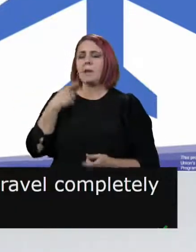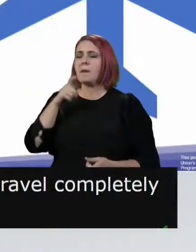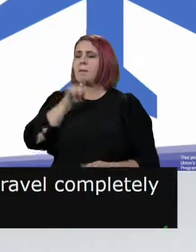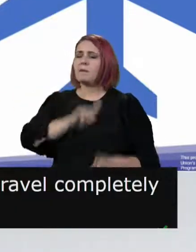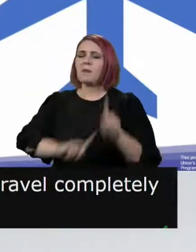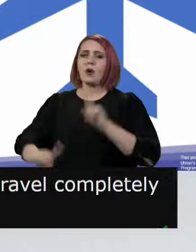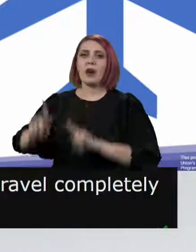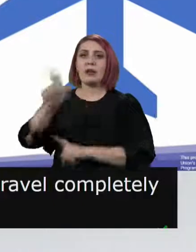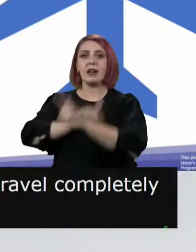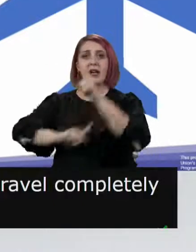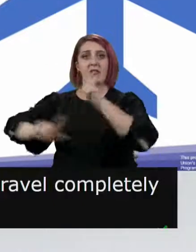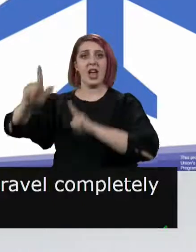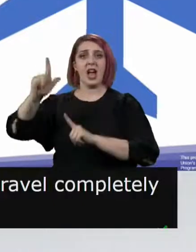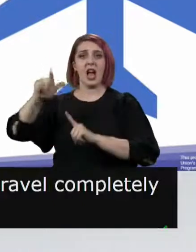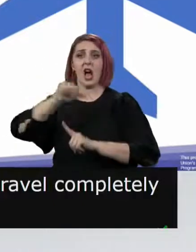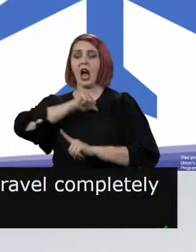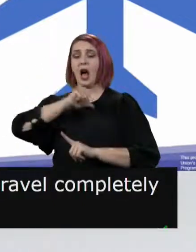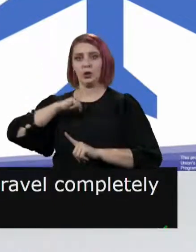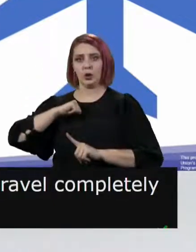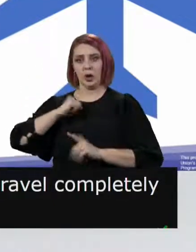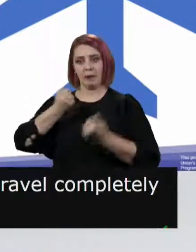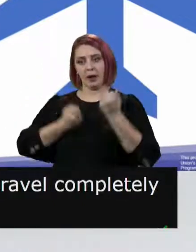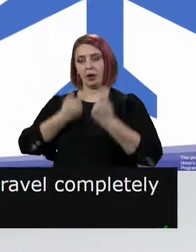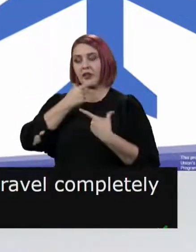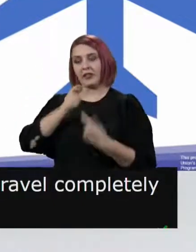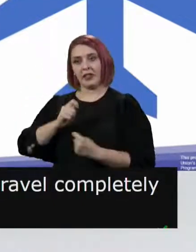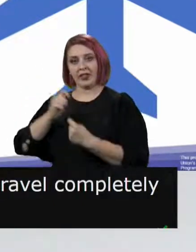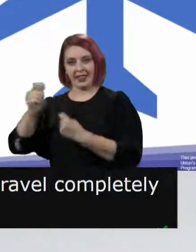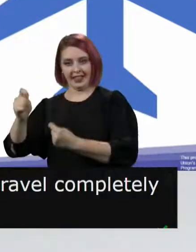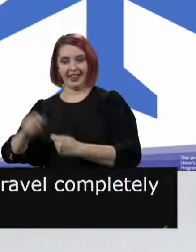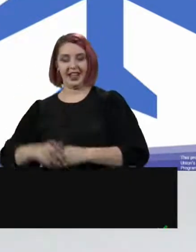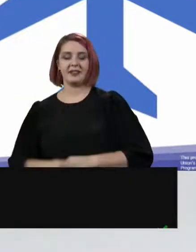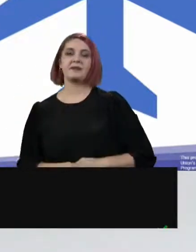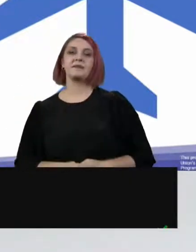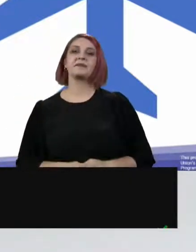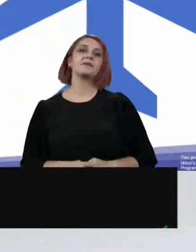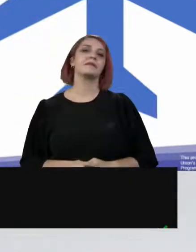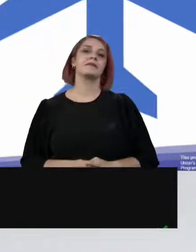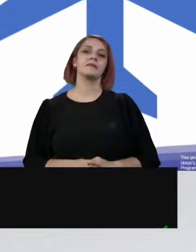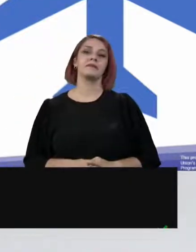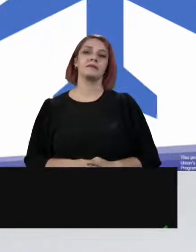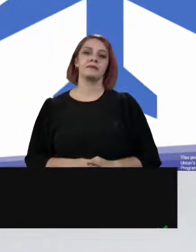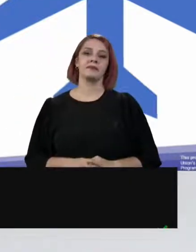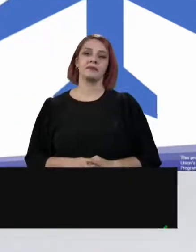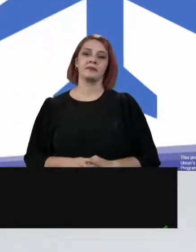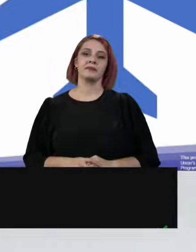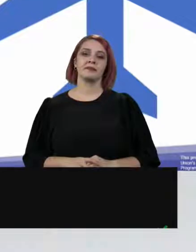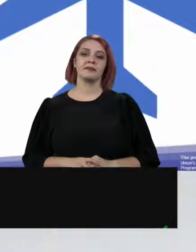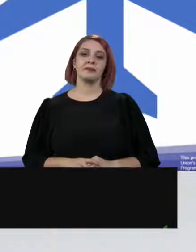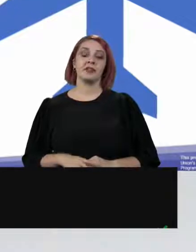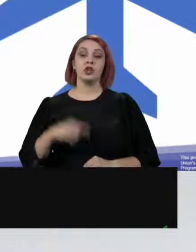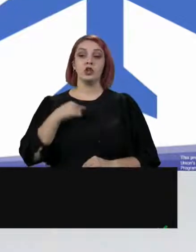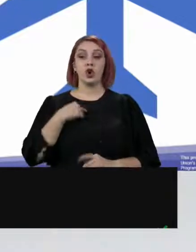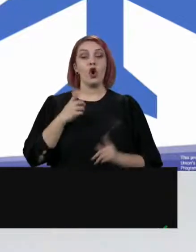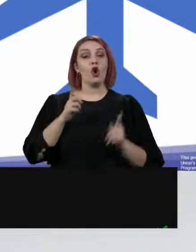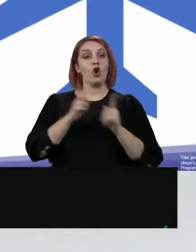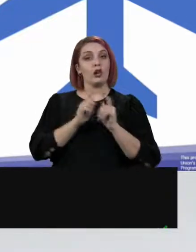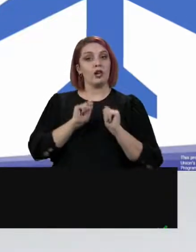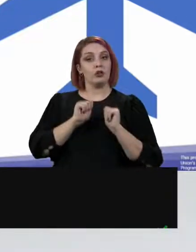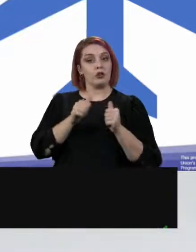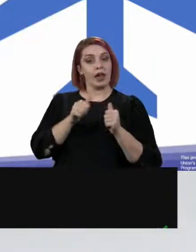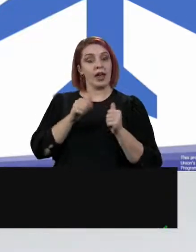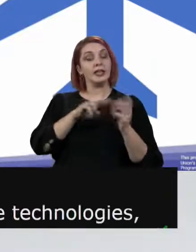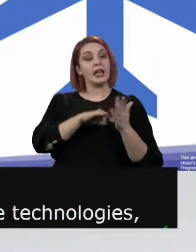So having had a very brief introduction to some of those technologies, and there were others that we looked